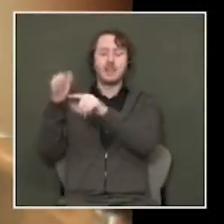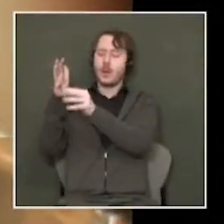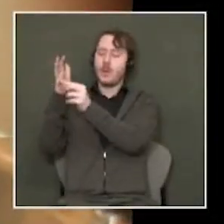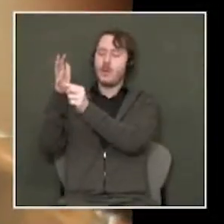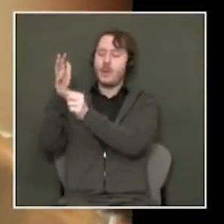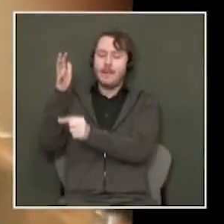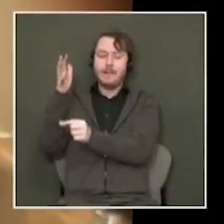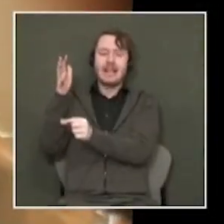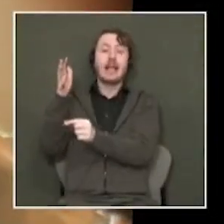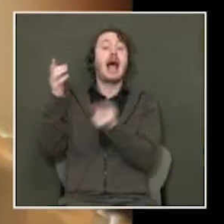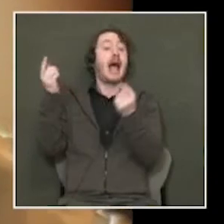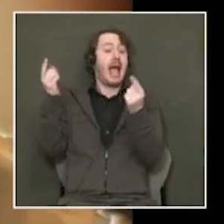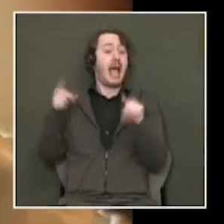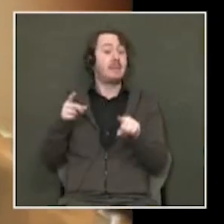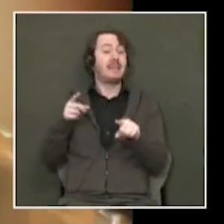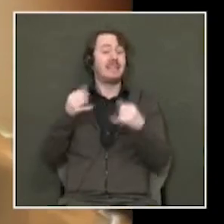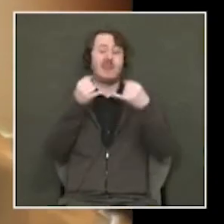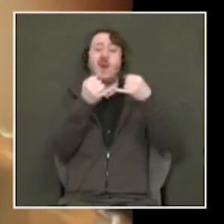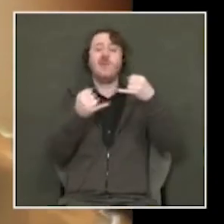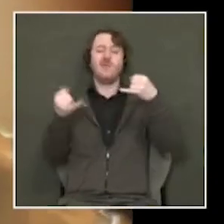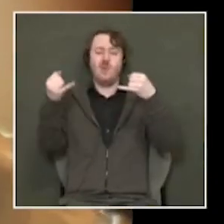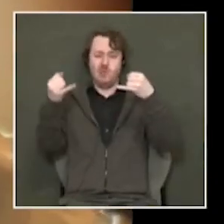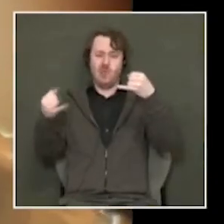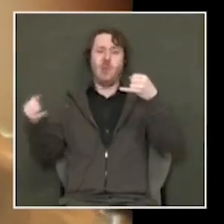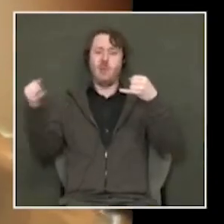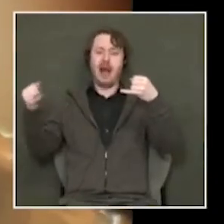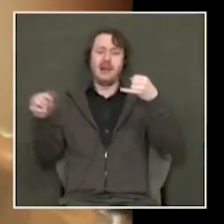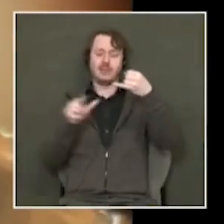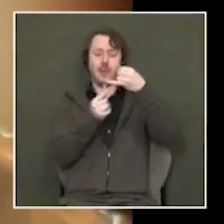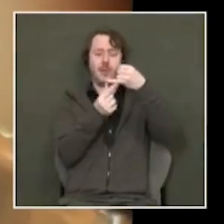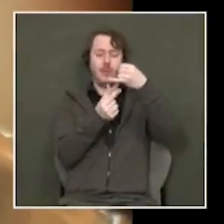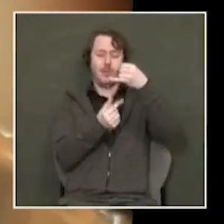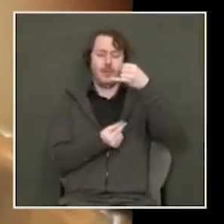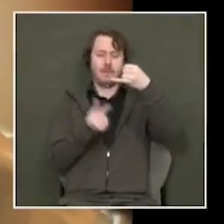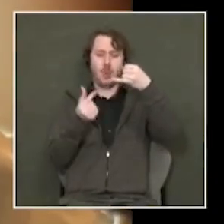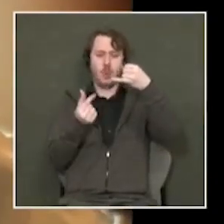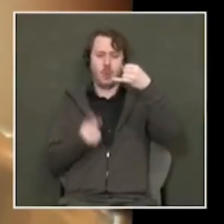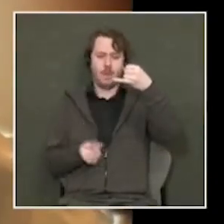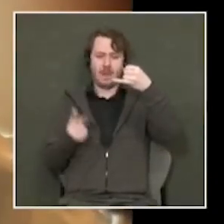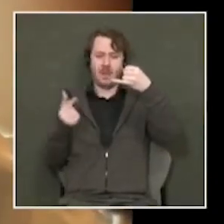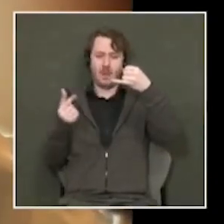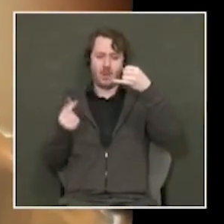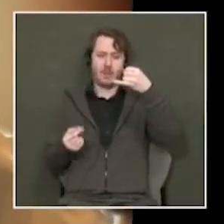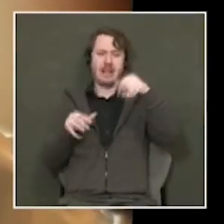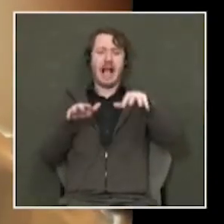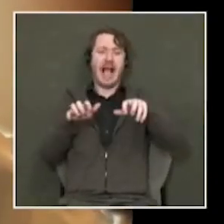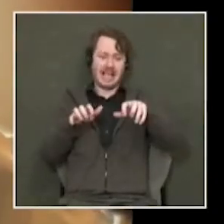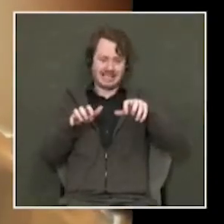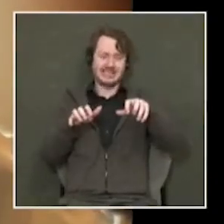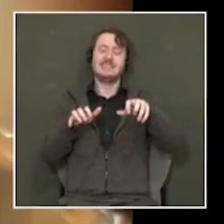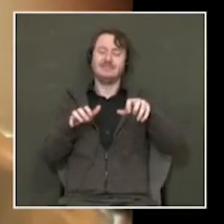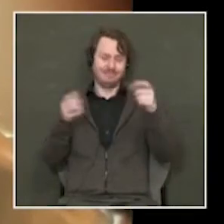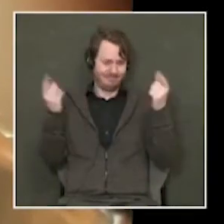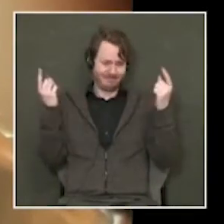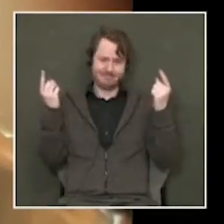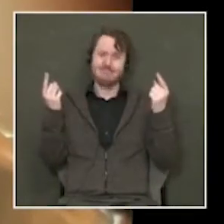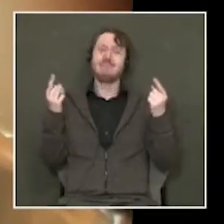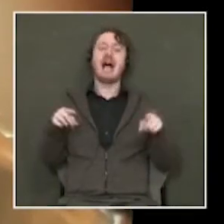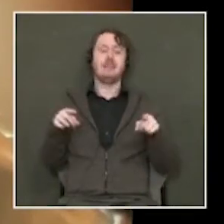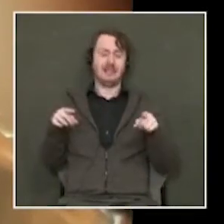our wires accumulate ice, and between that accumulation and the wind, we've had a number